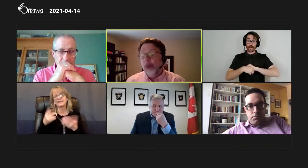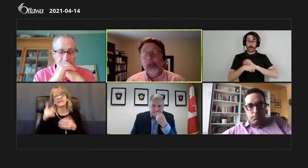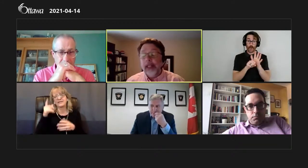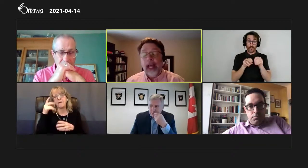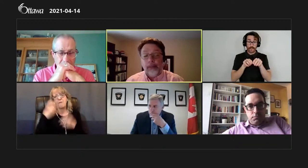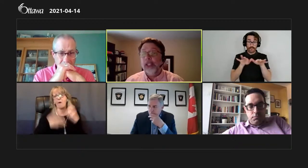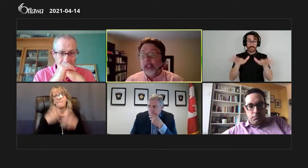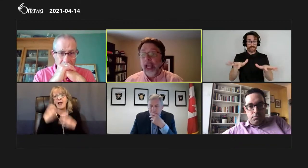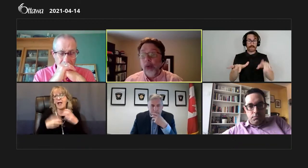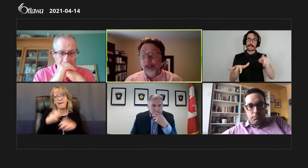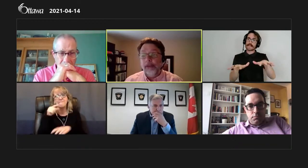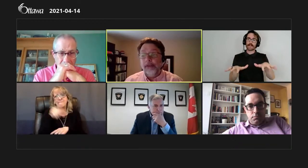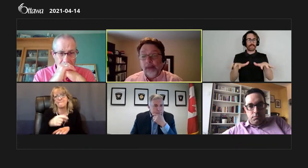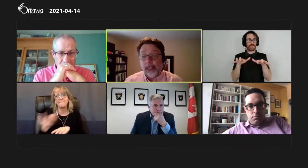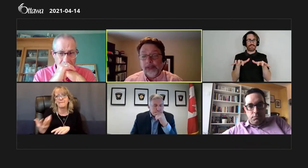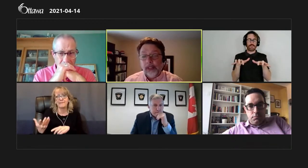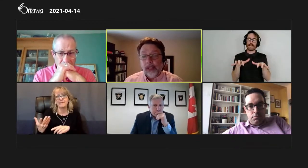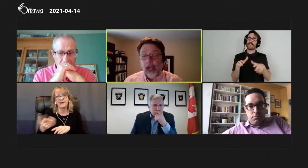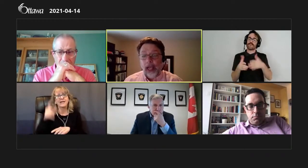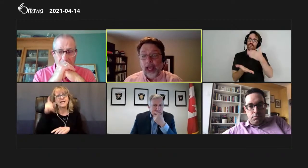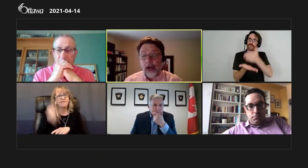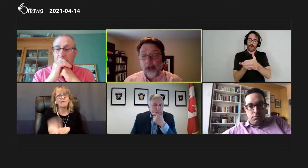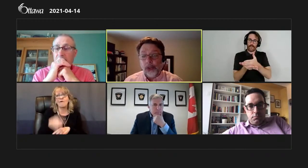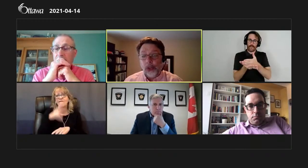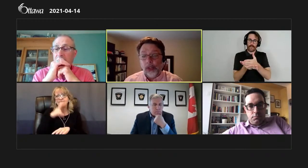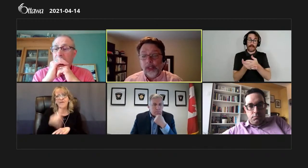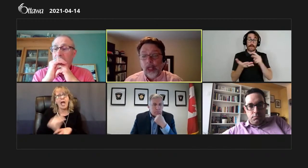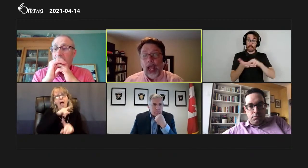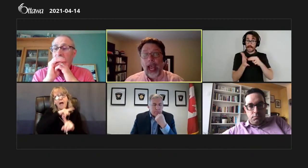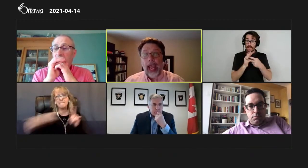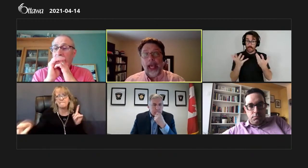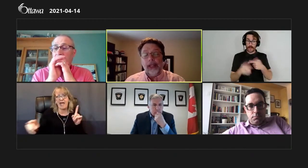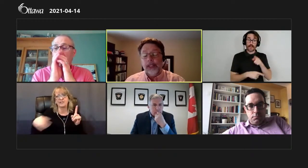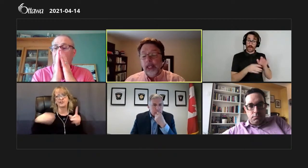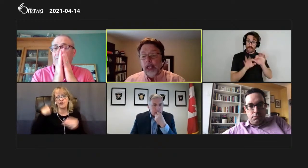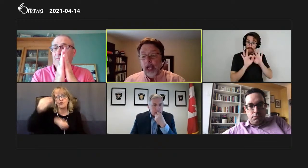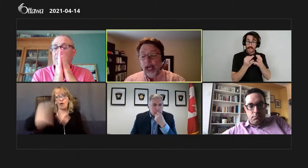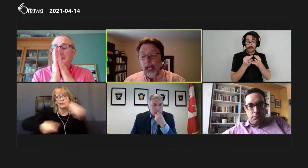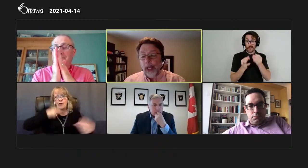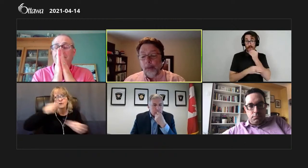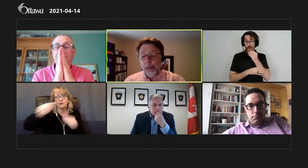And really that means staying with our families and our households. And,